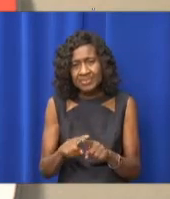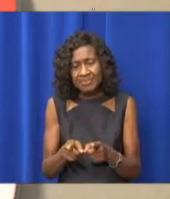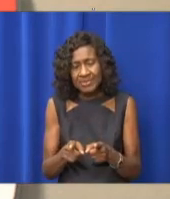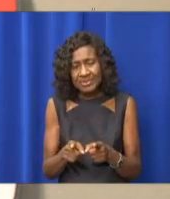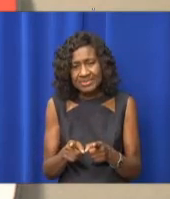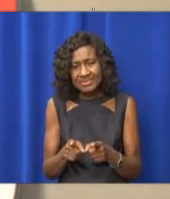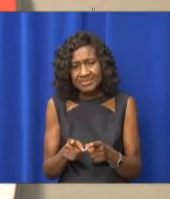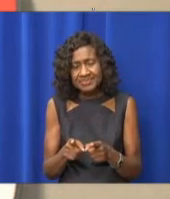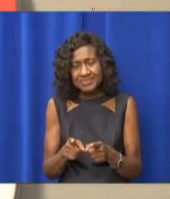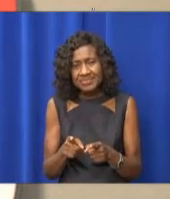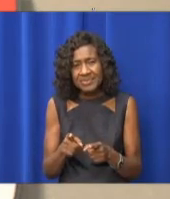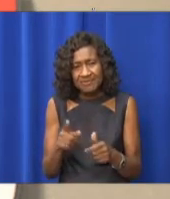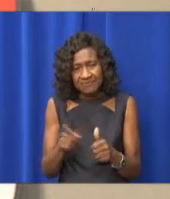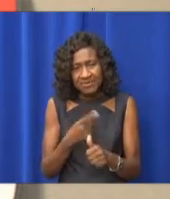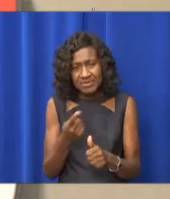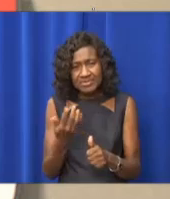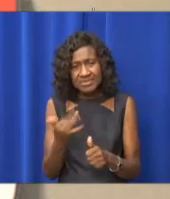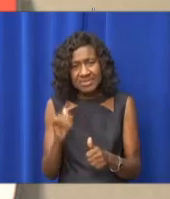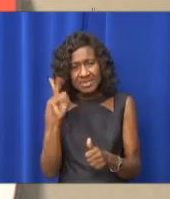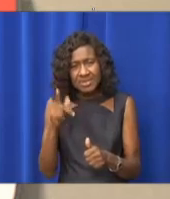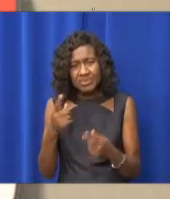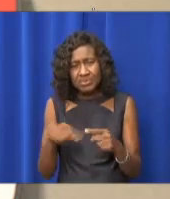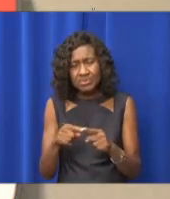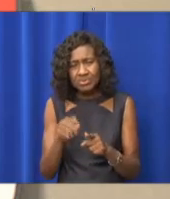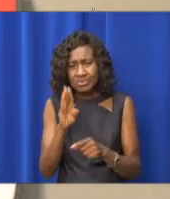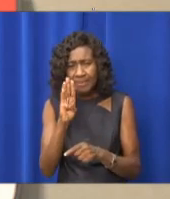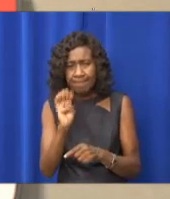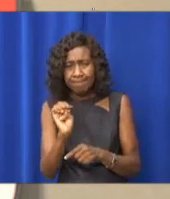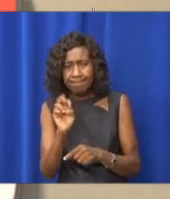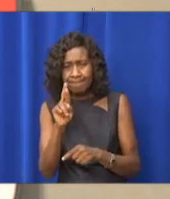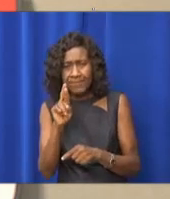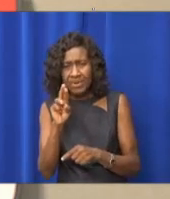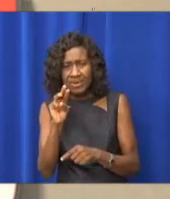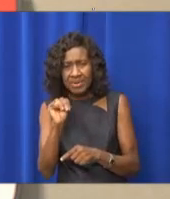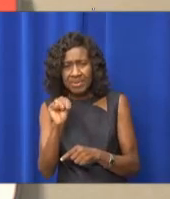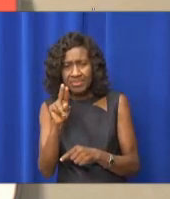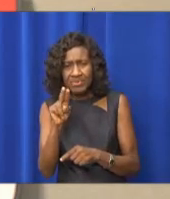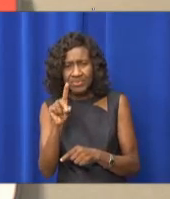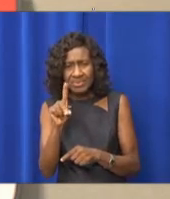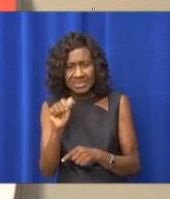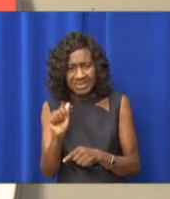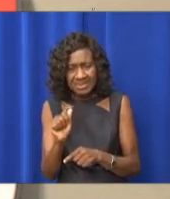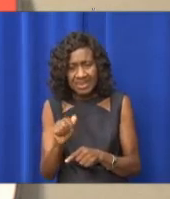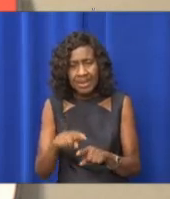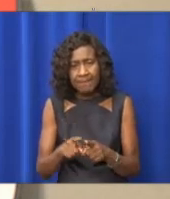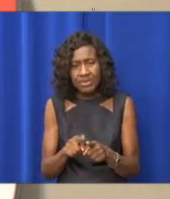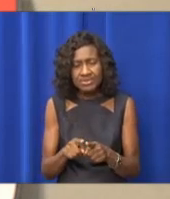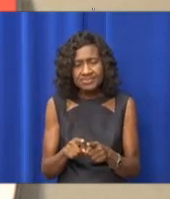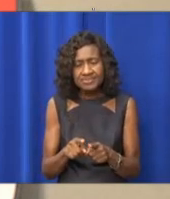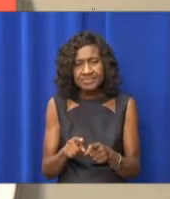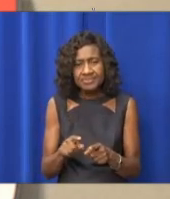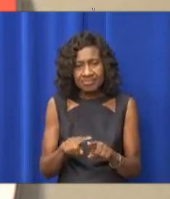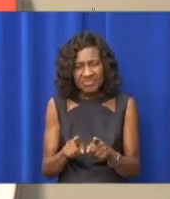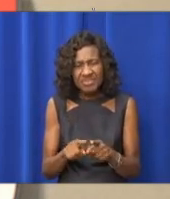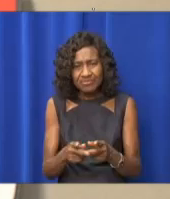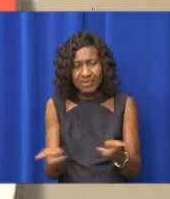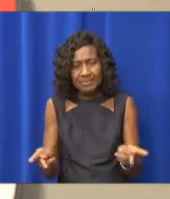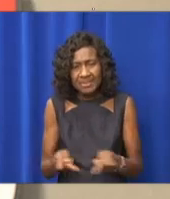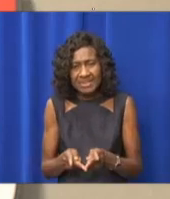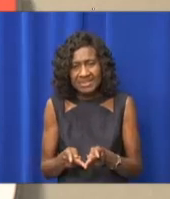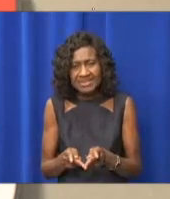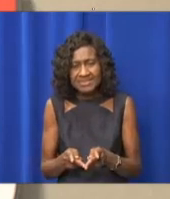for their training. We're also going to push ahead with recruitment of the Defence Regiment, so